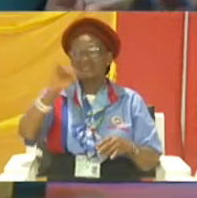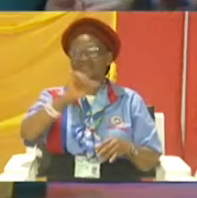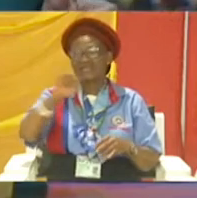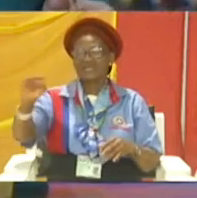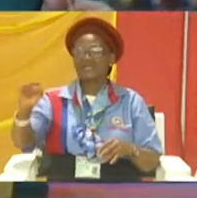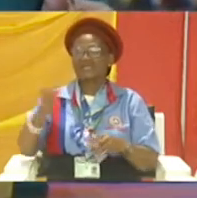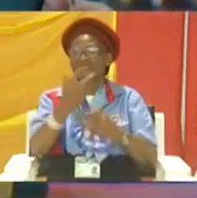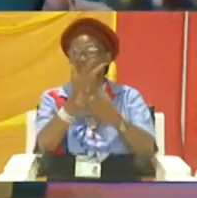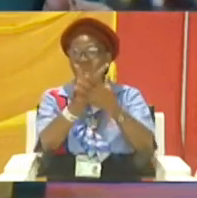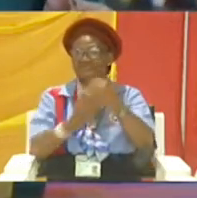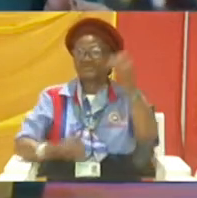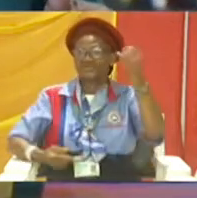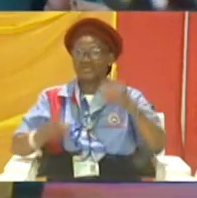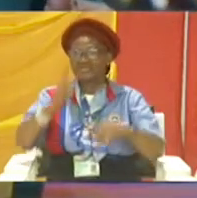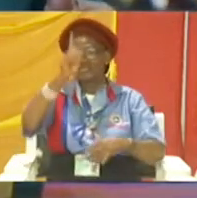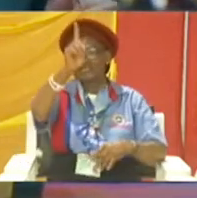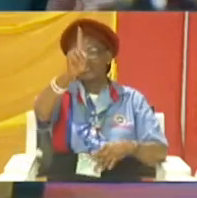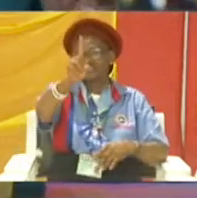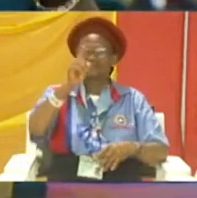trinity.